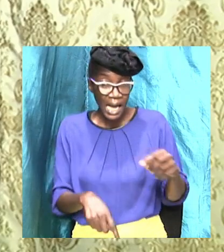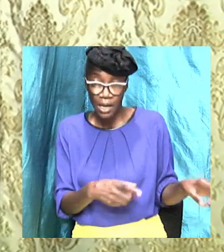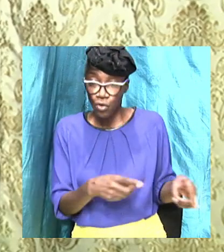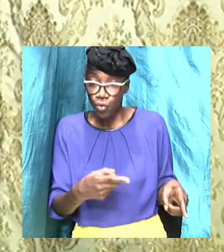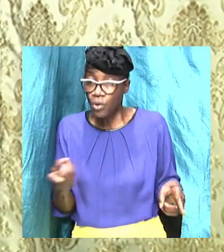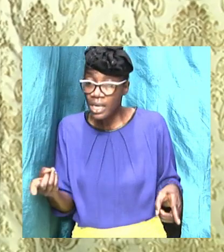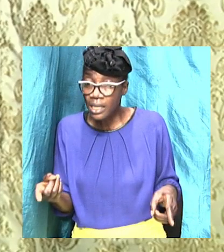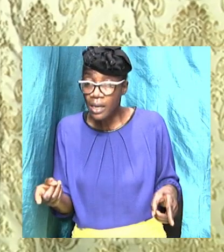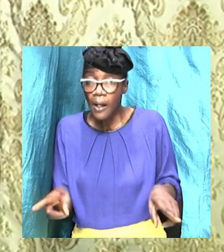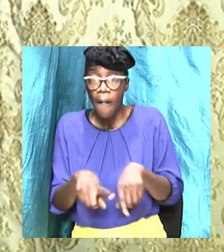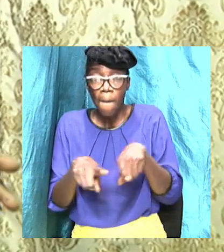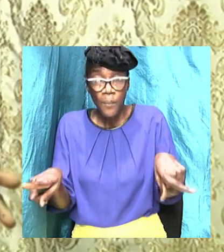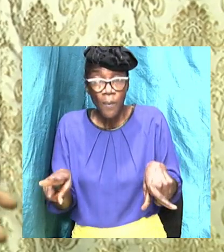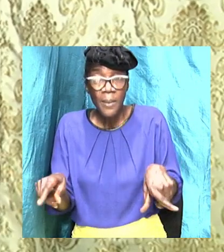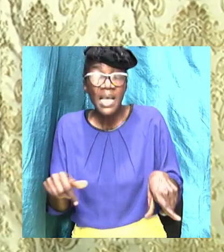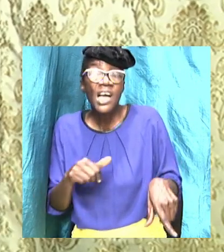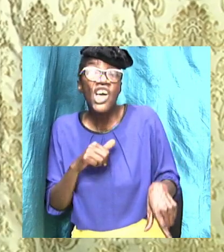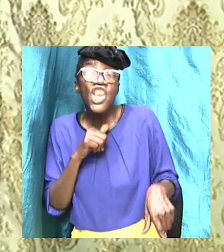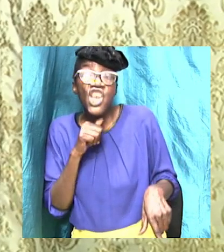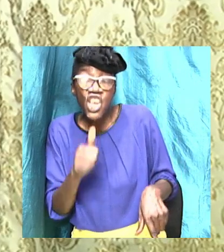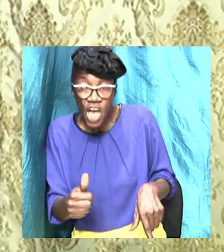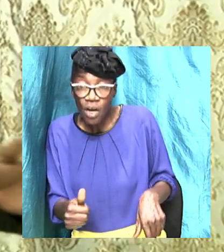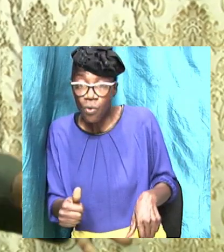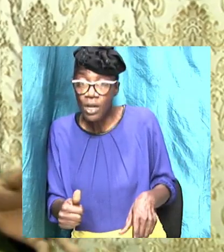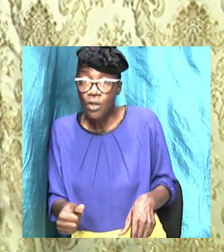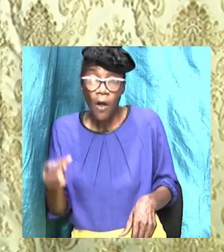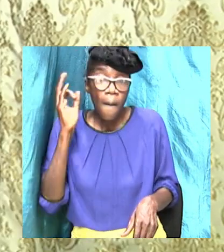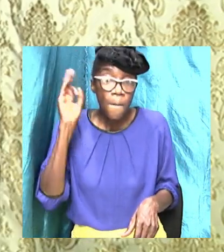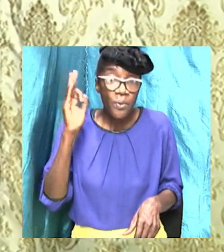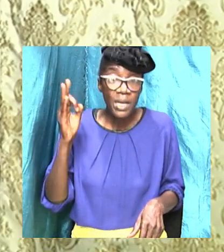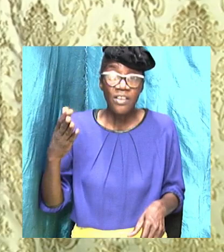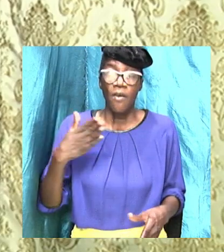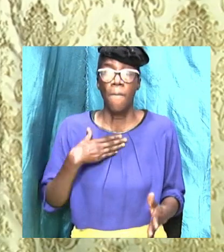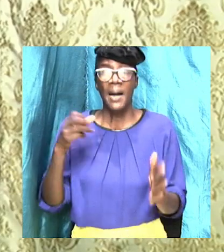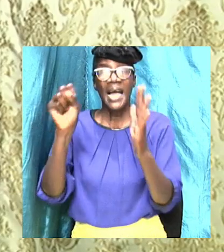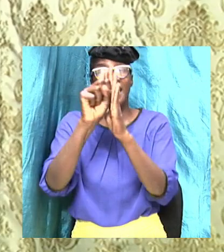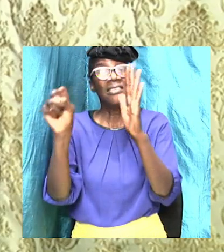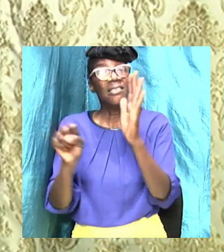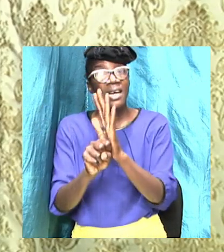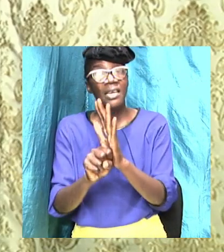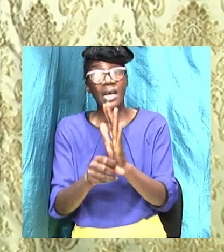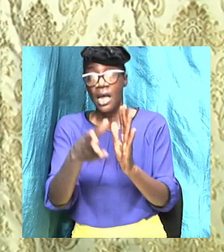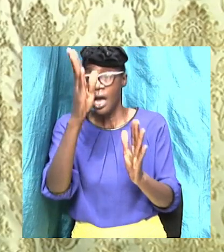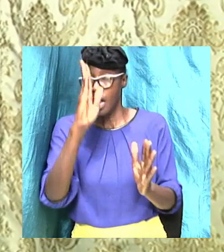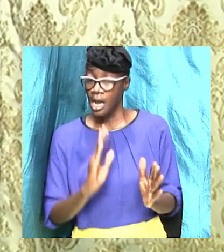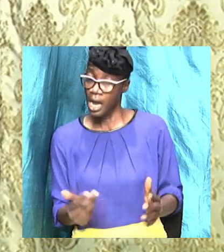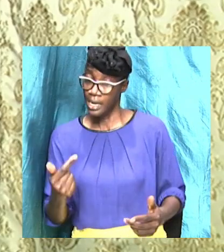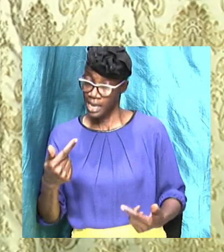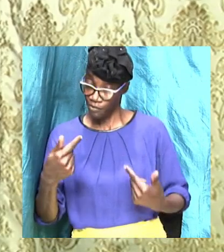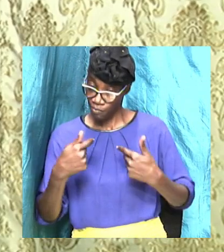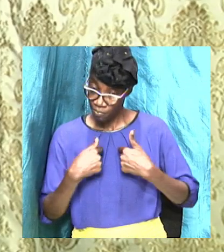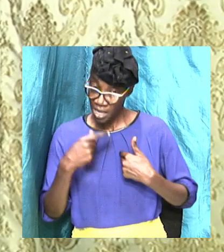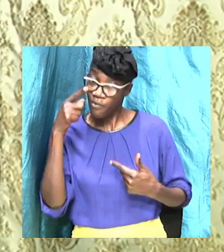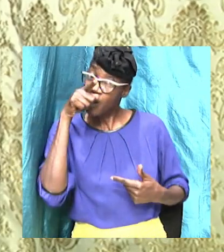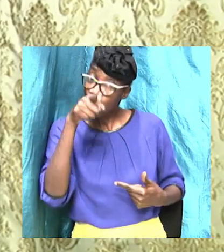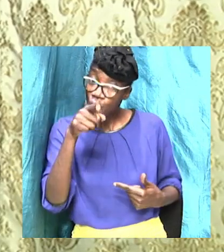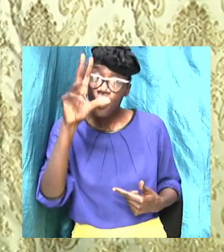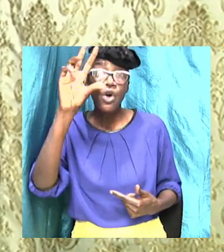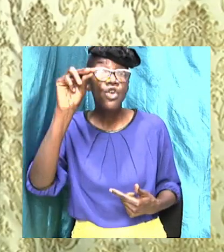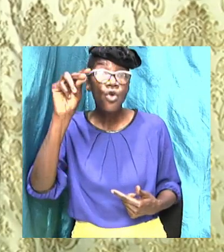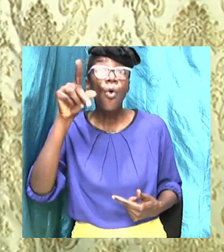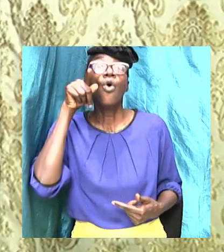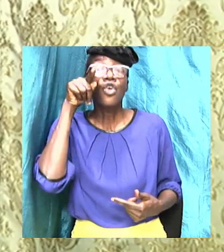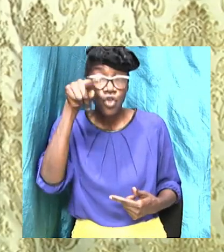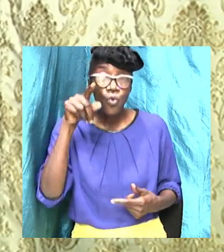But I'm not going to preach the standard that God give me for you. No. You have to get to the place.